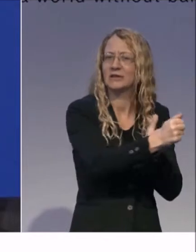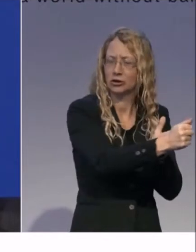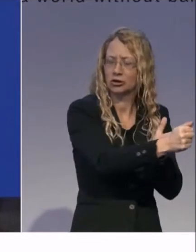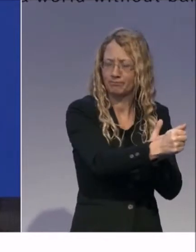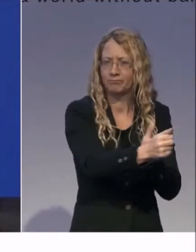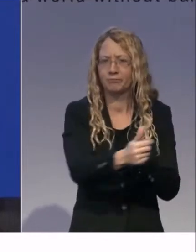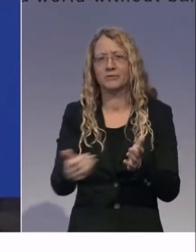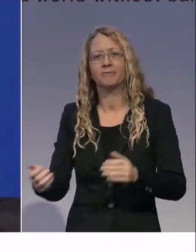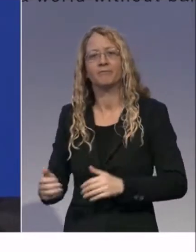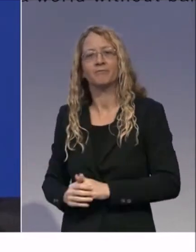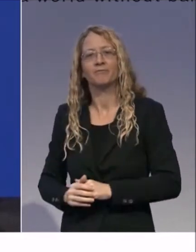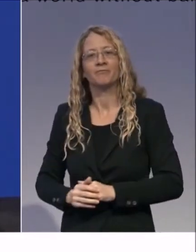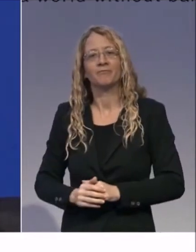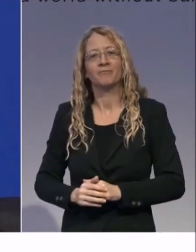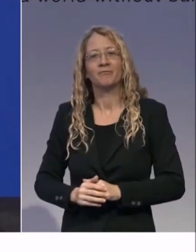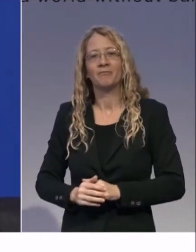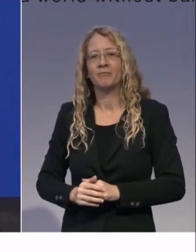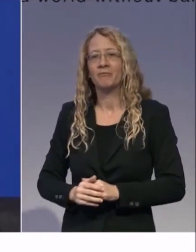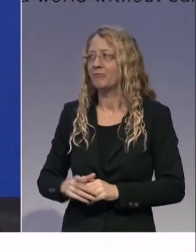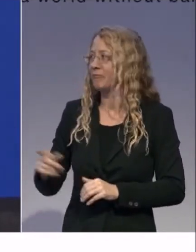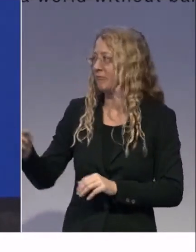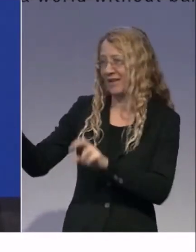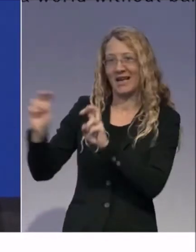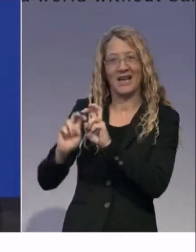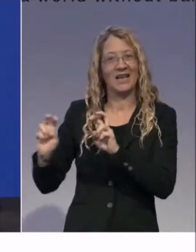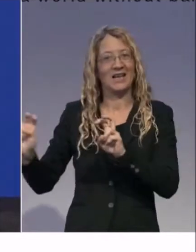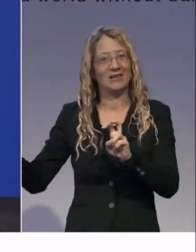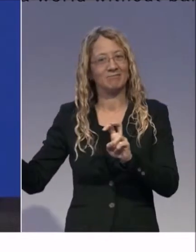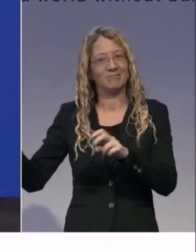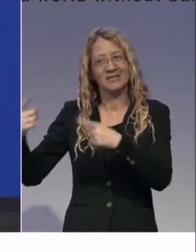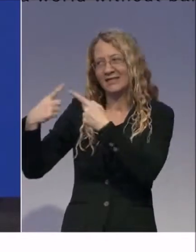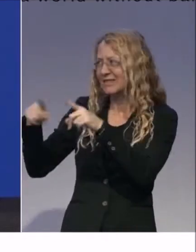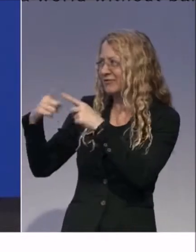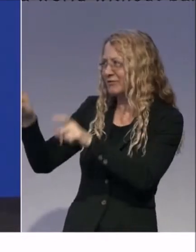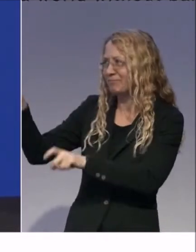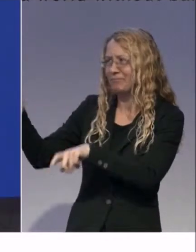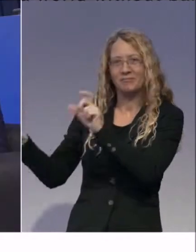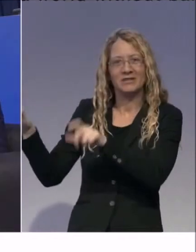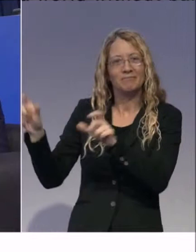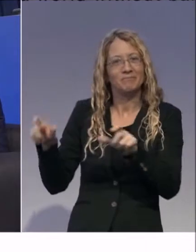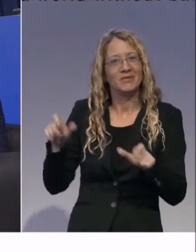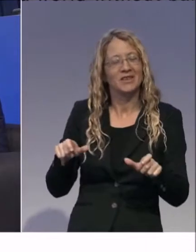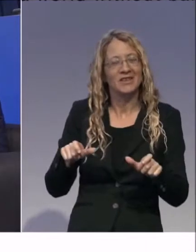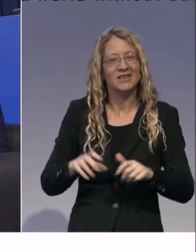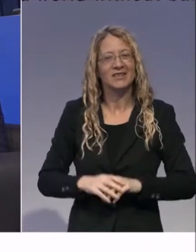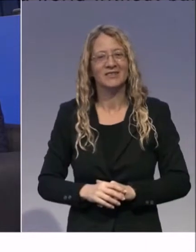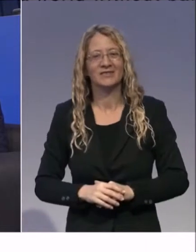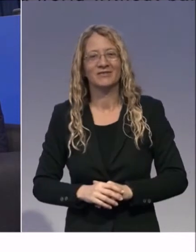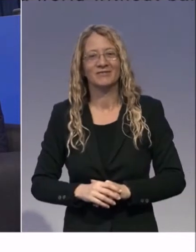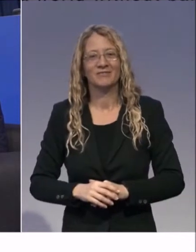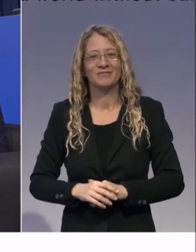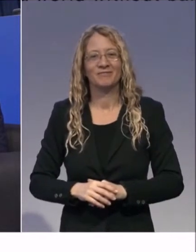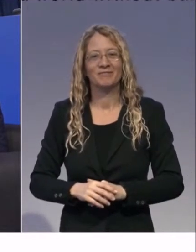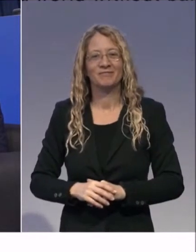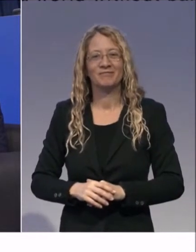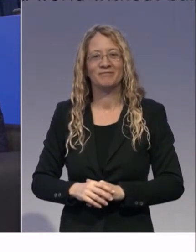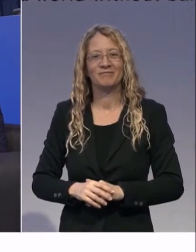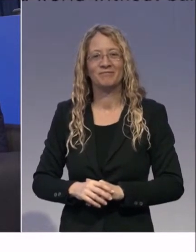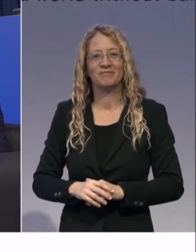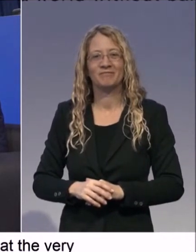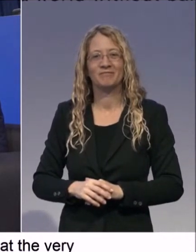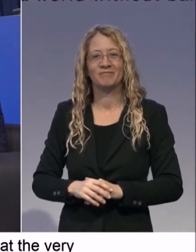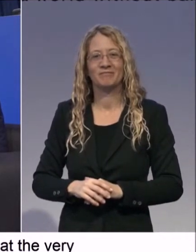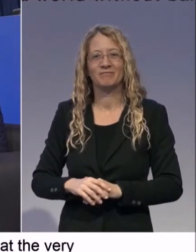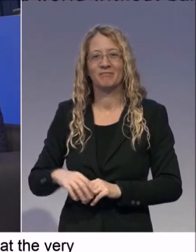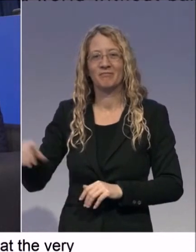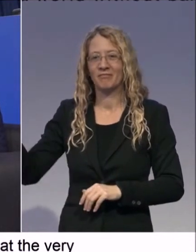diverse panel here sitting with me. You already know about Jenny Lefleur. I'm not going to introduce her anymore,